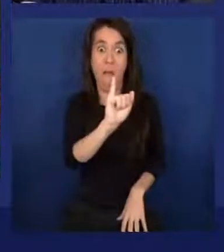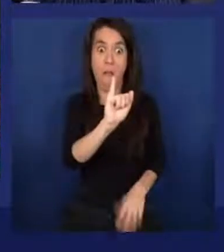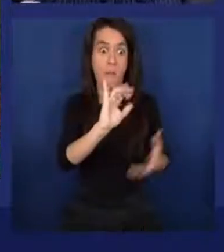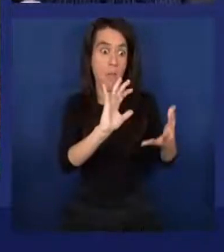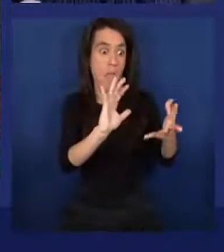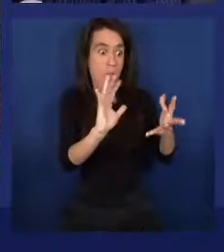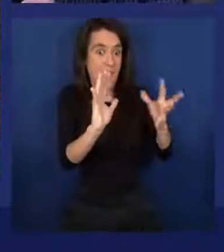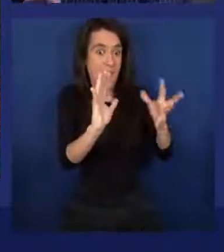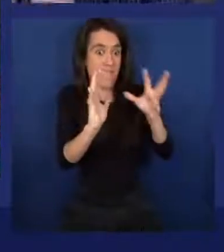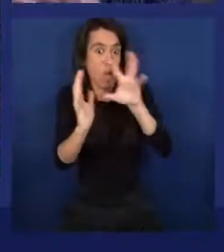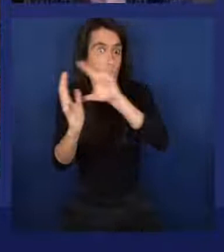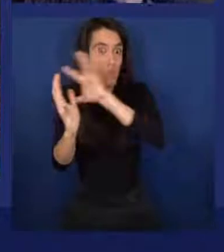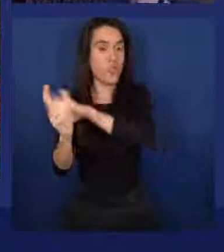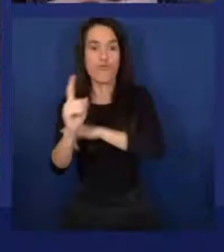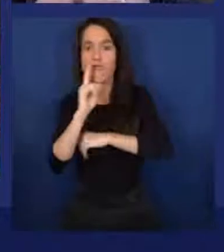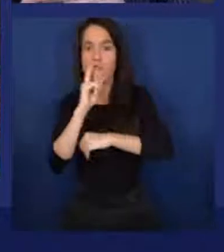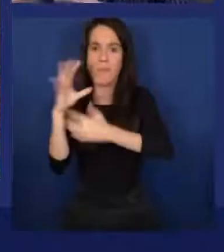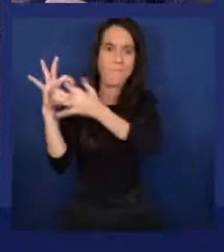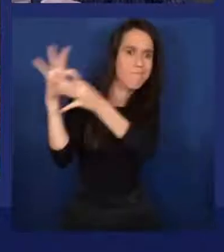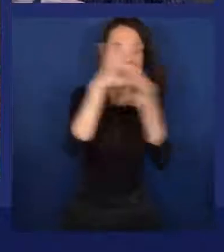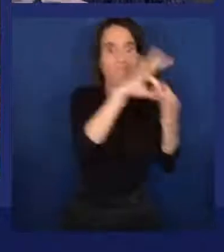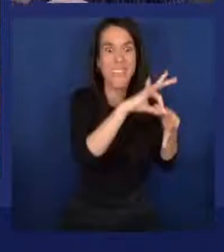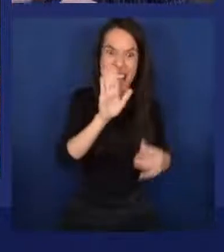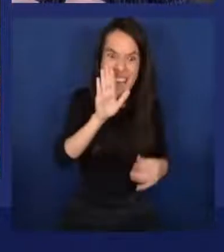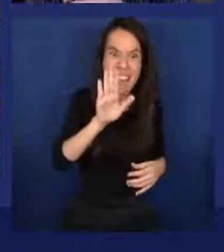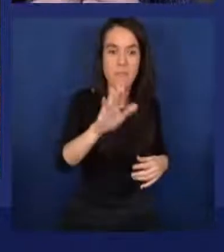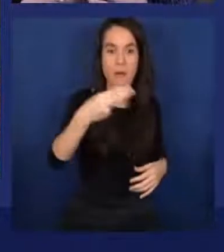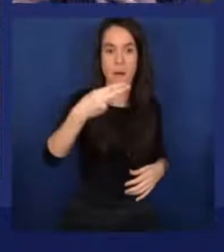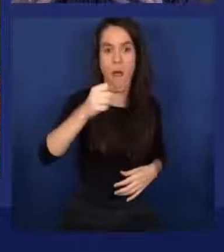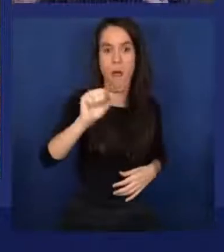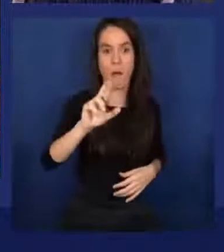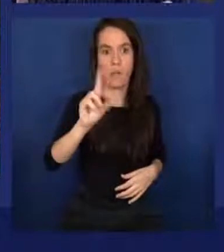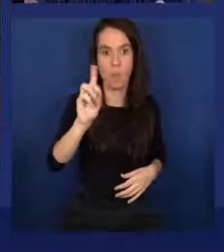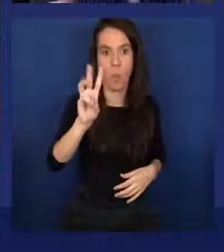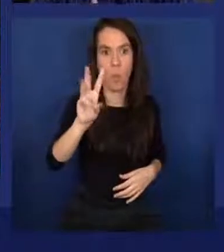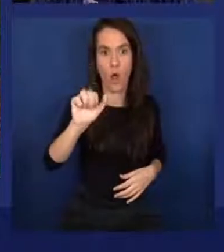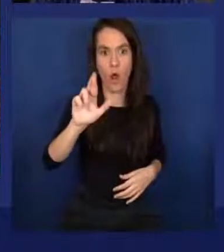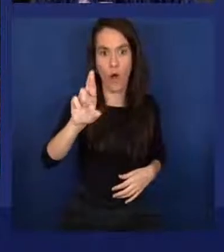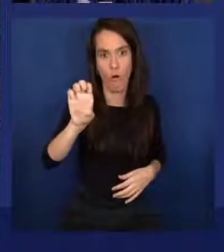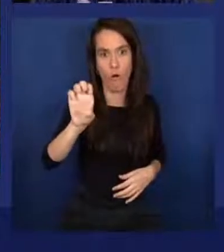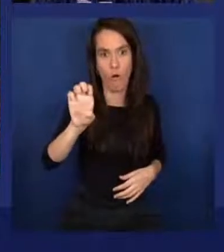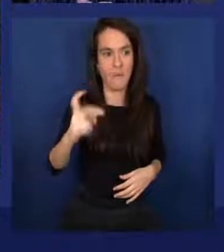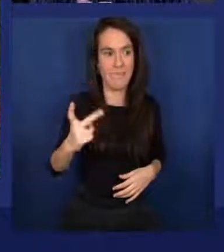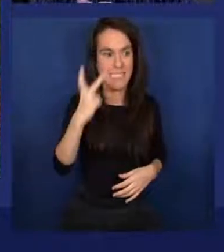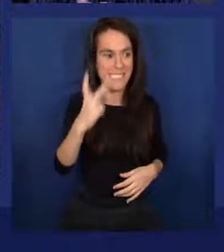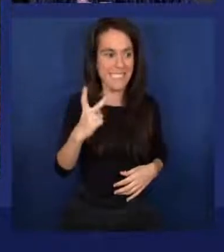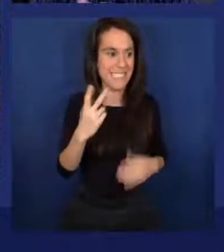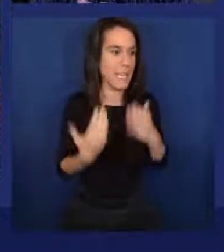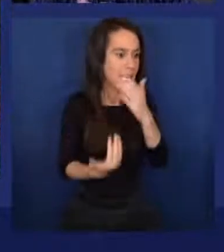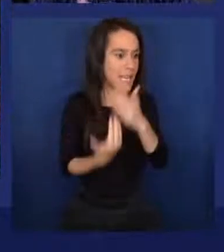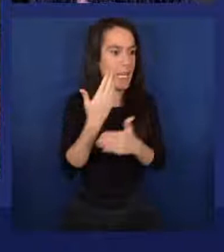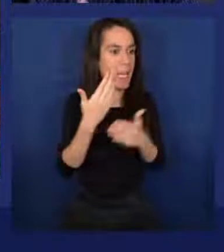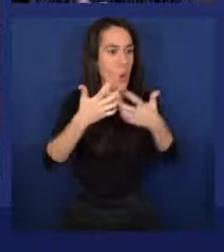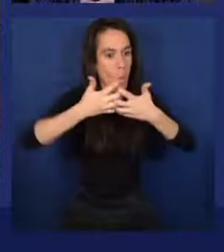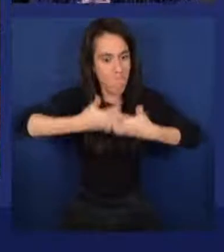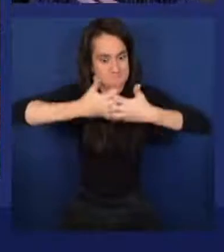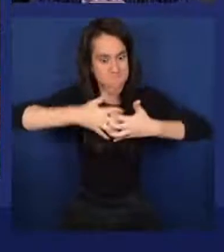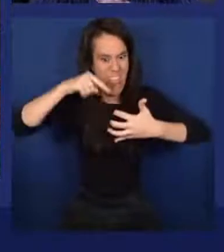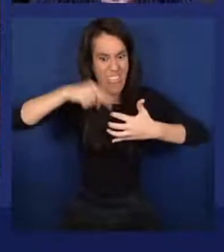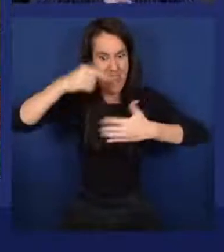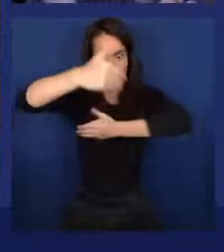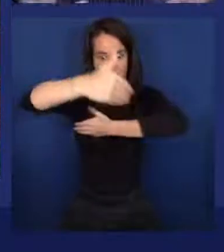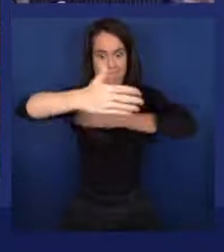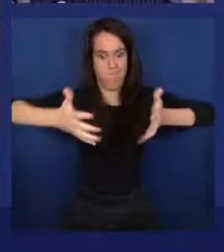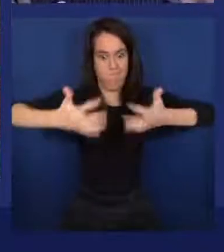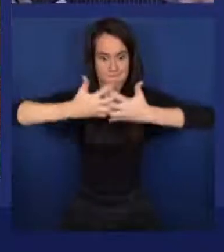its hardware. And so the iterations of hardware ultimately open new doors to the potential of computing. Now, this